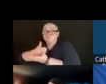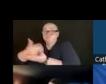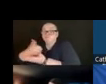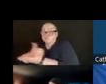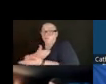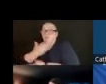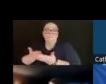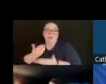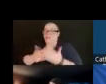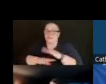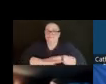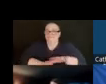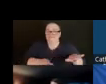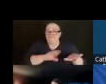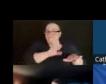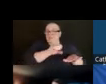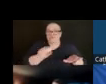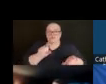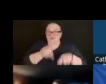Now,